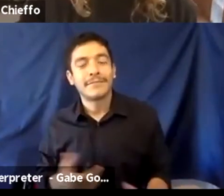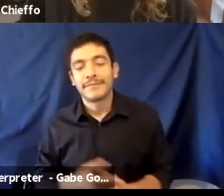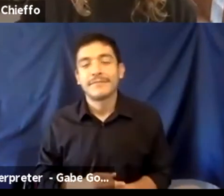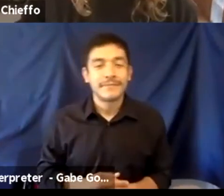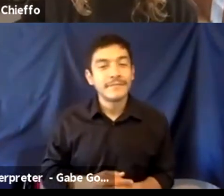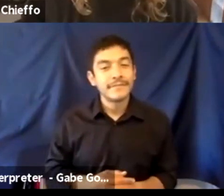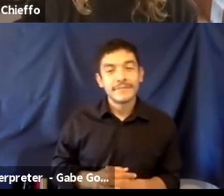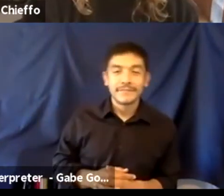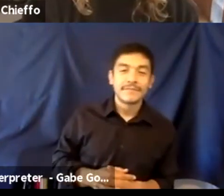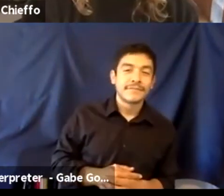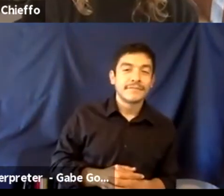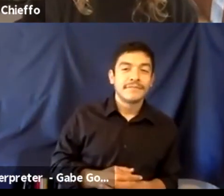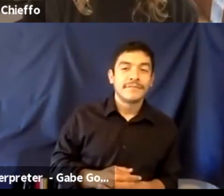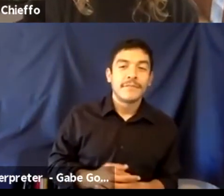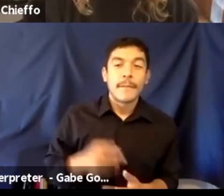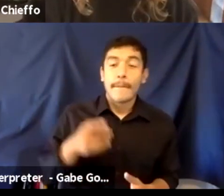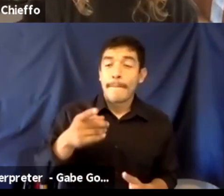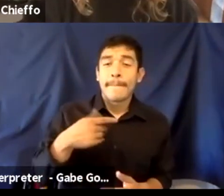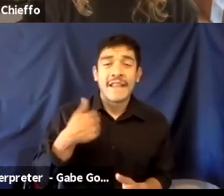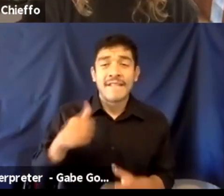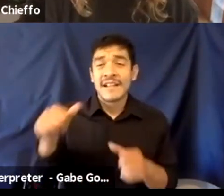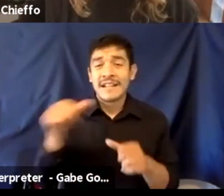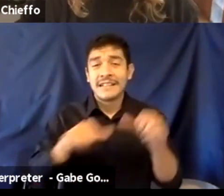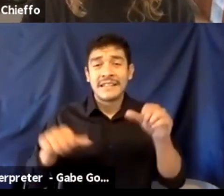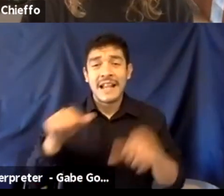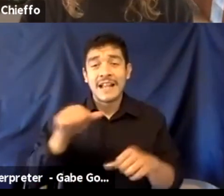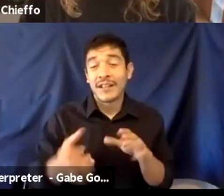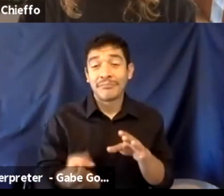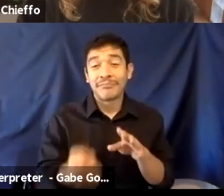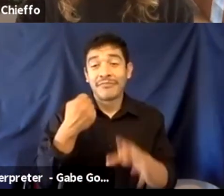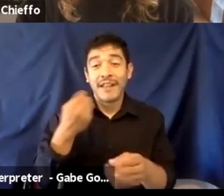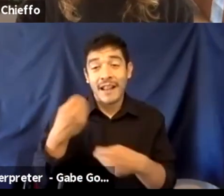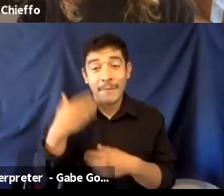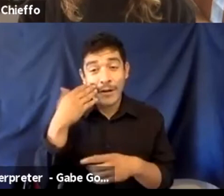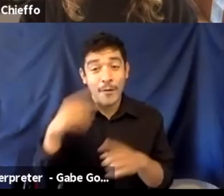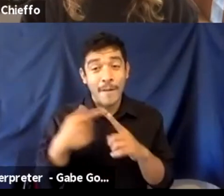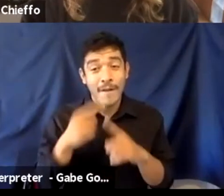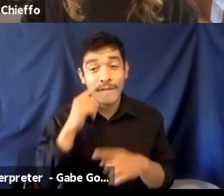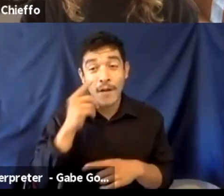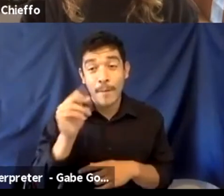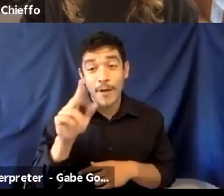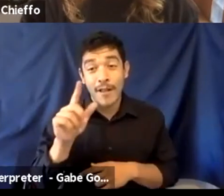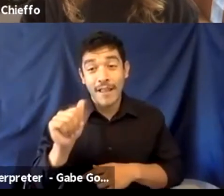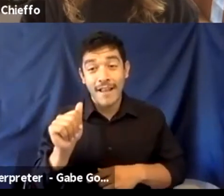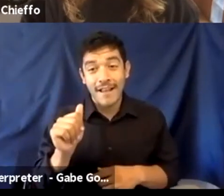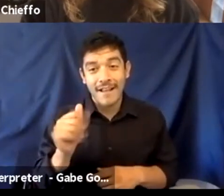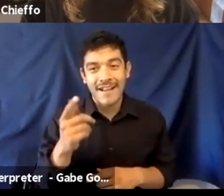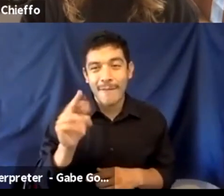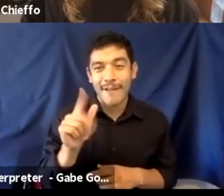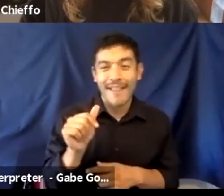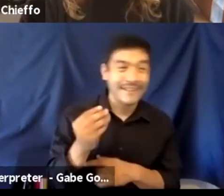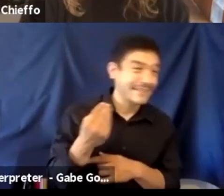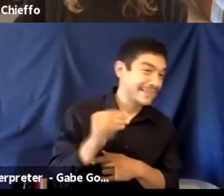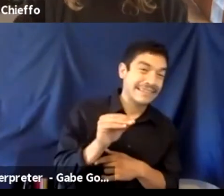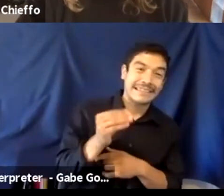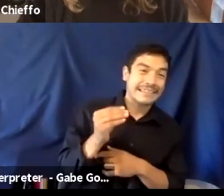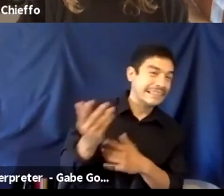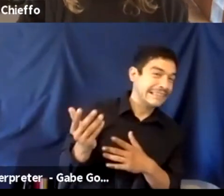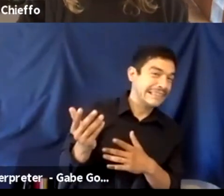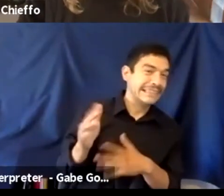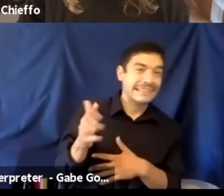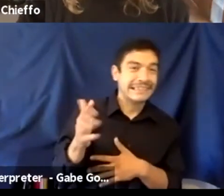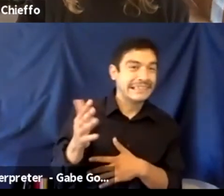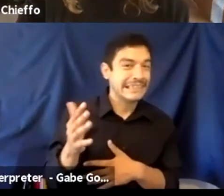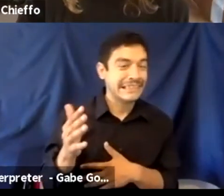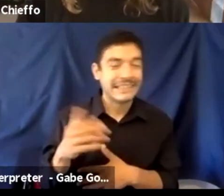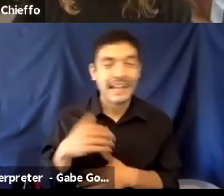Paula, any science in there you can pull out and let us know about? Not to put you on the spot. Yeah, no,